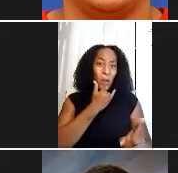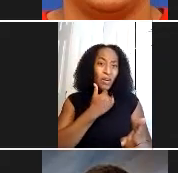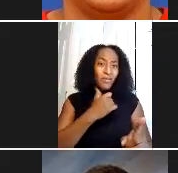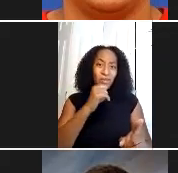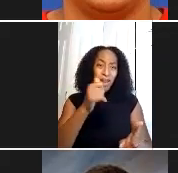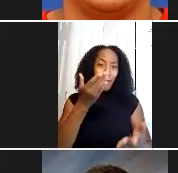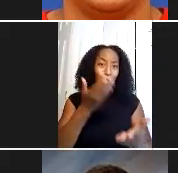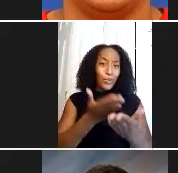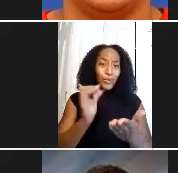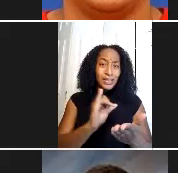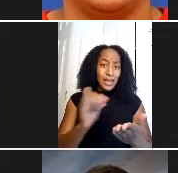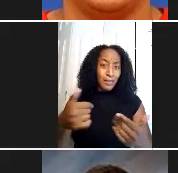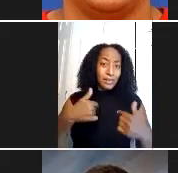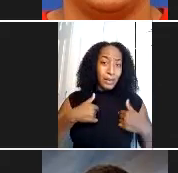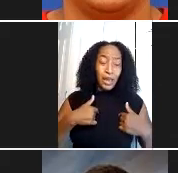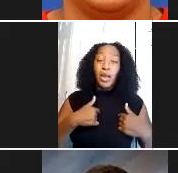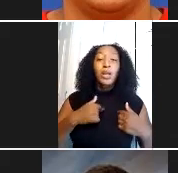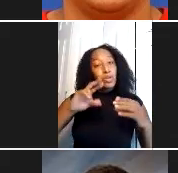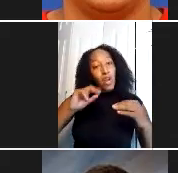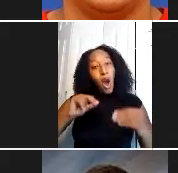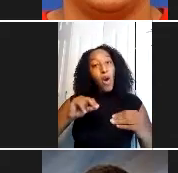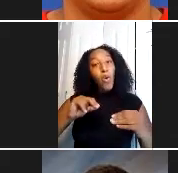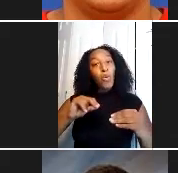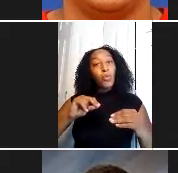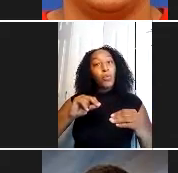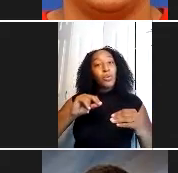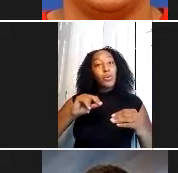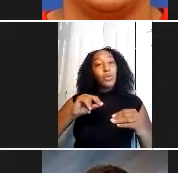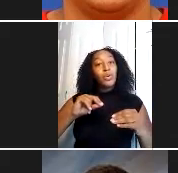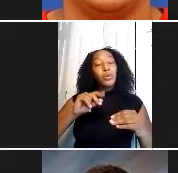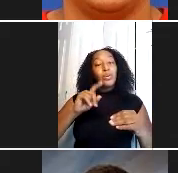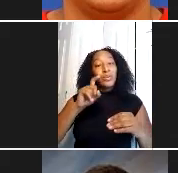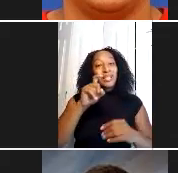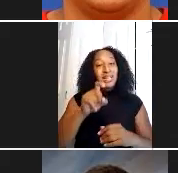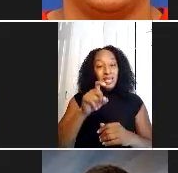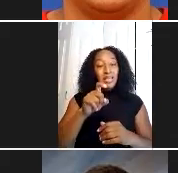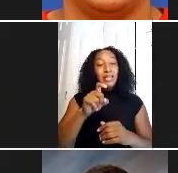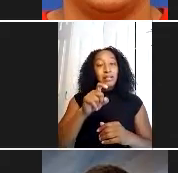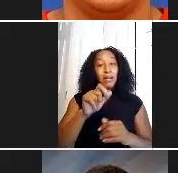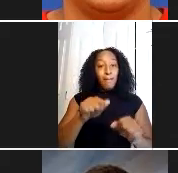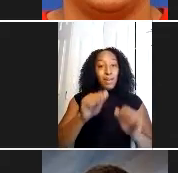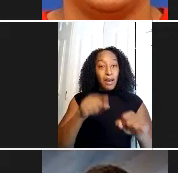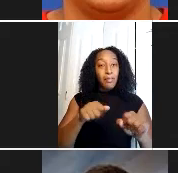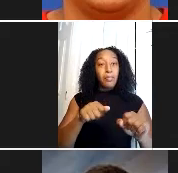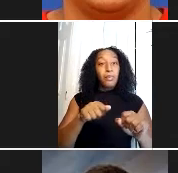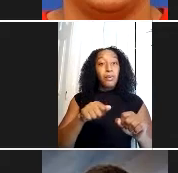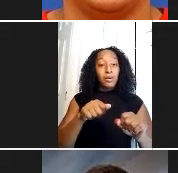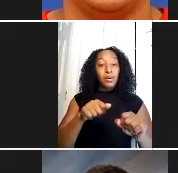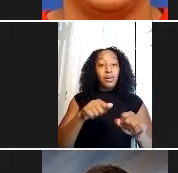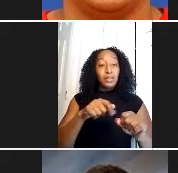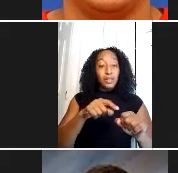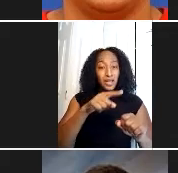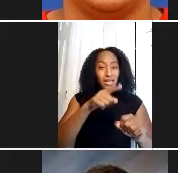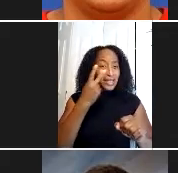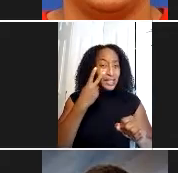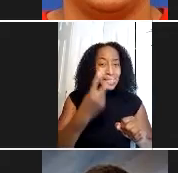Think of it as, you know, it was really of consequences. What are they actually doing in those